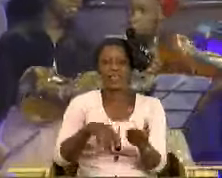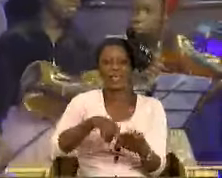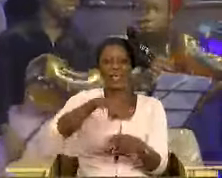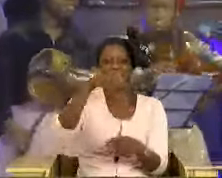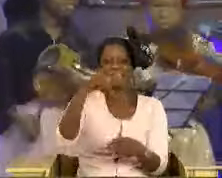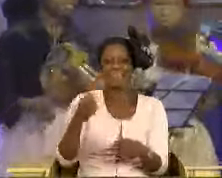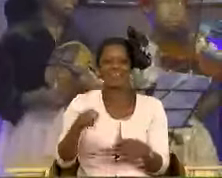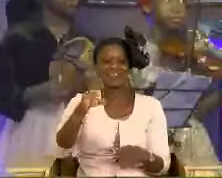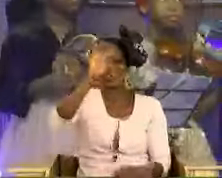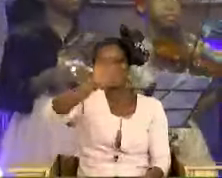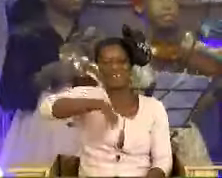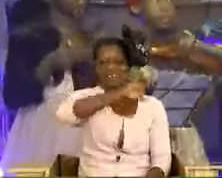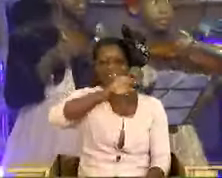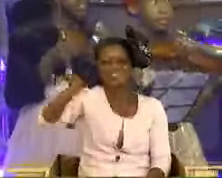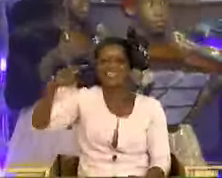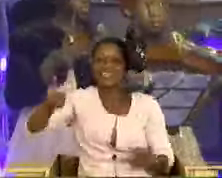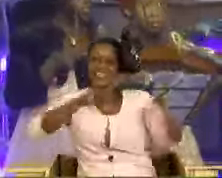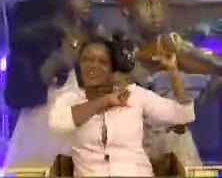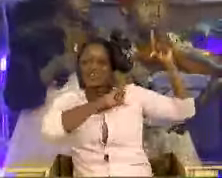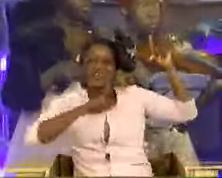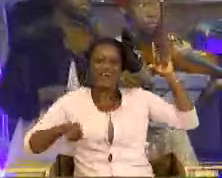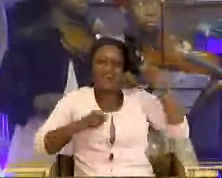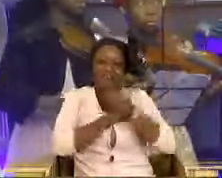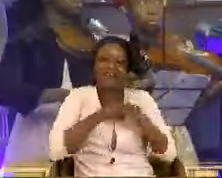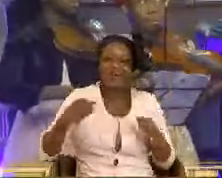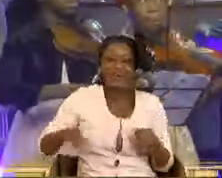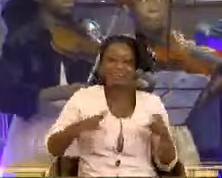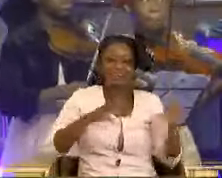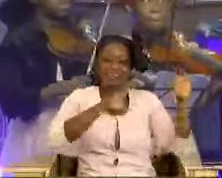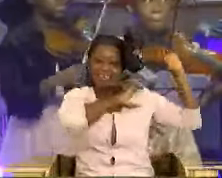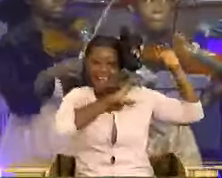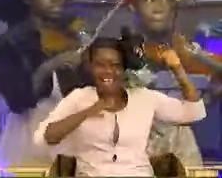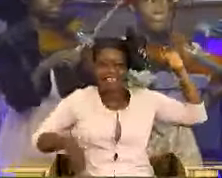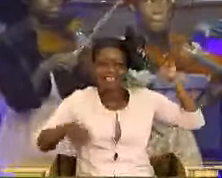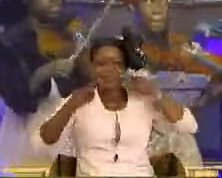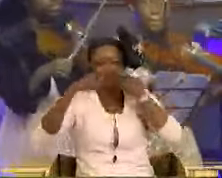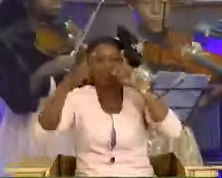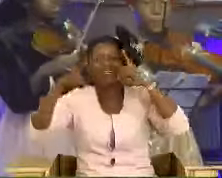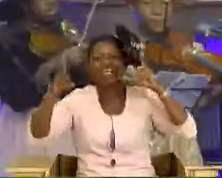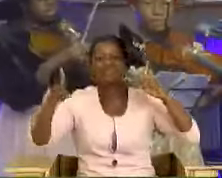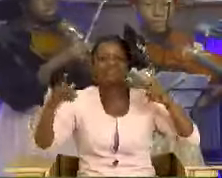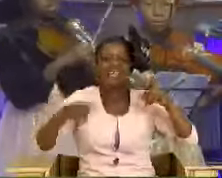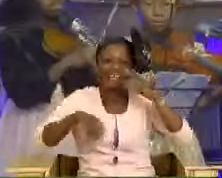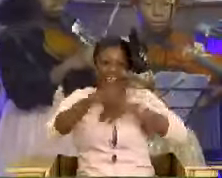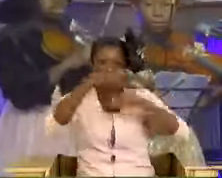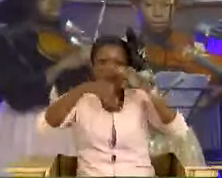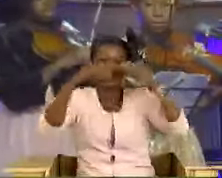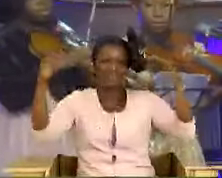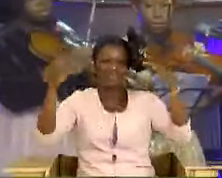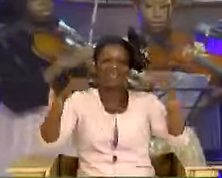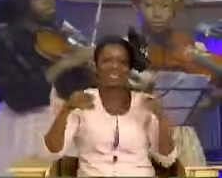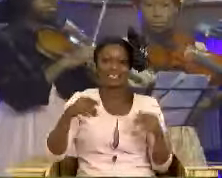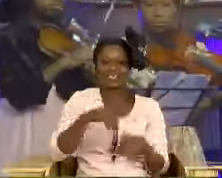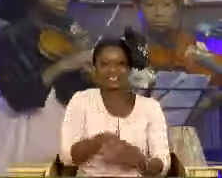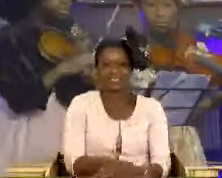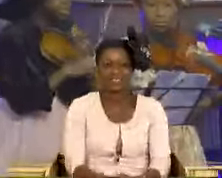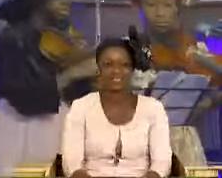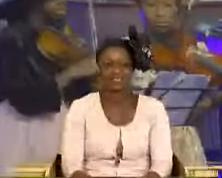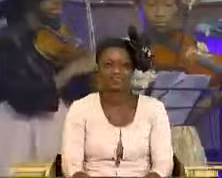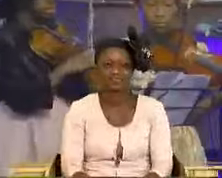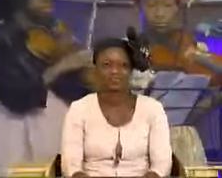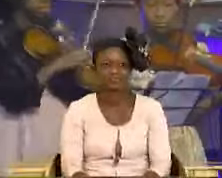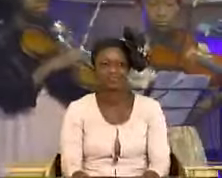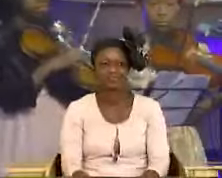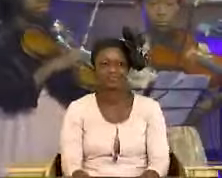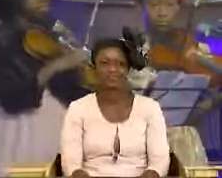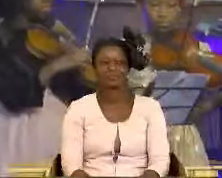of Christ Proclaim till all the world adore his sacred name I'll sing verse one the sings verse